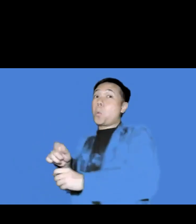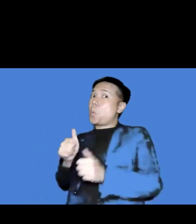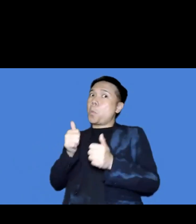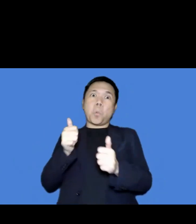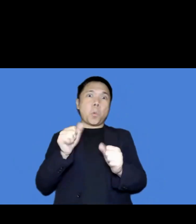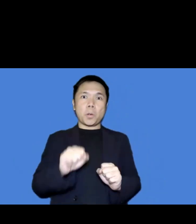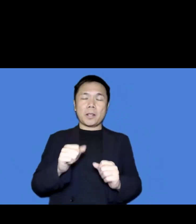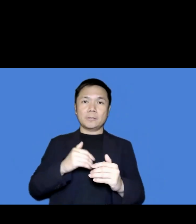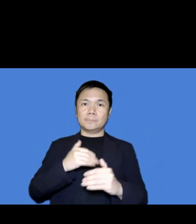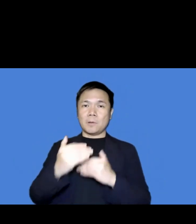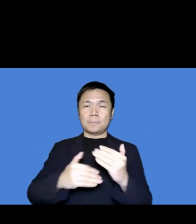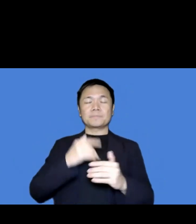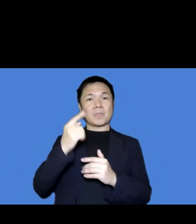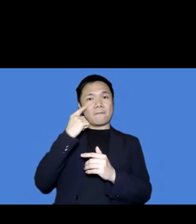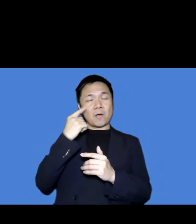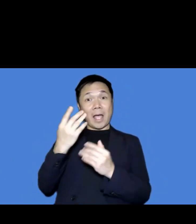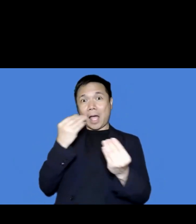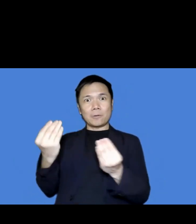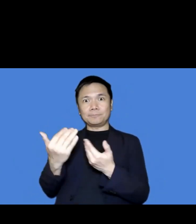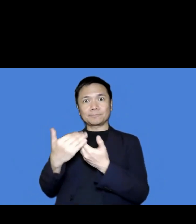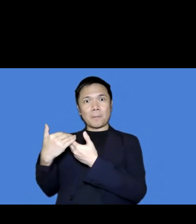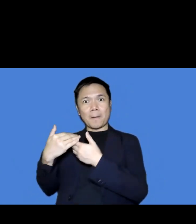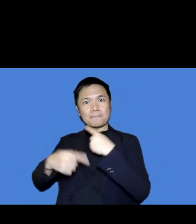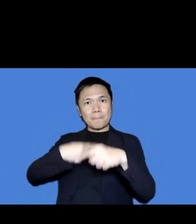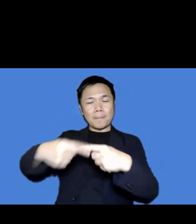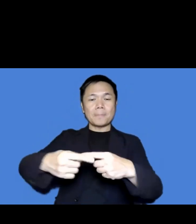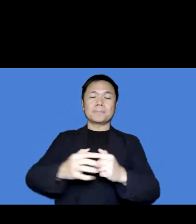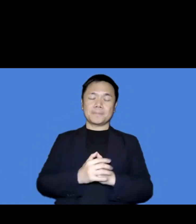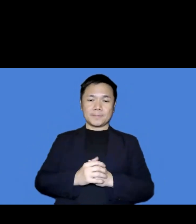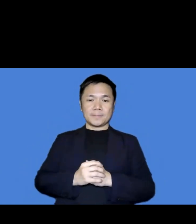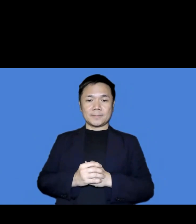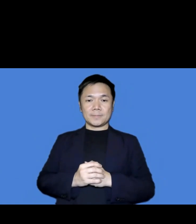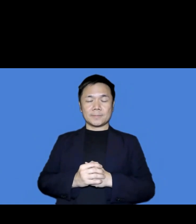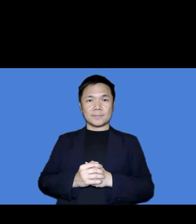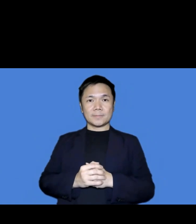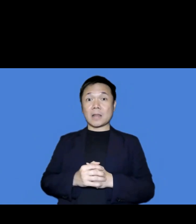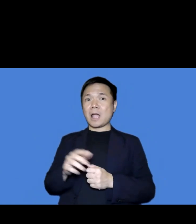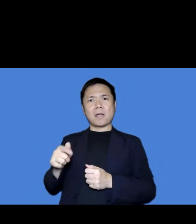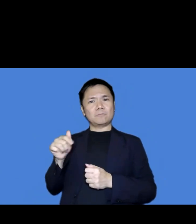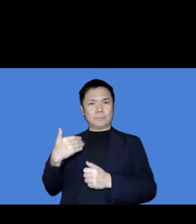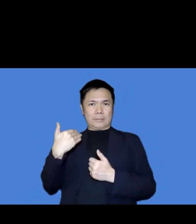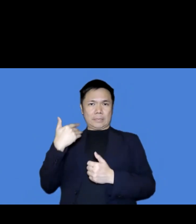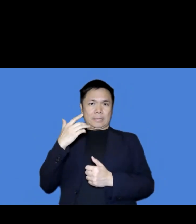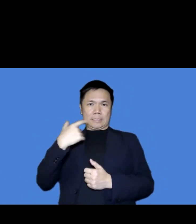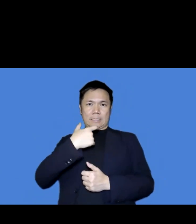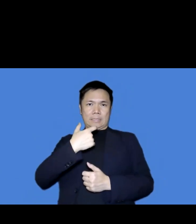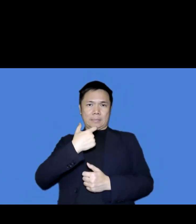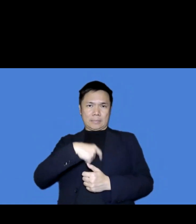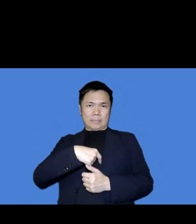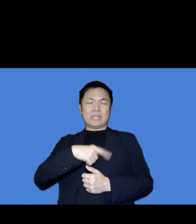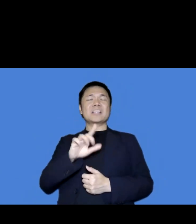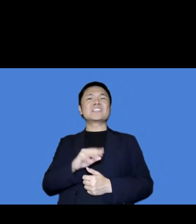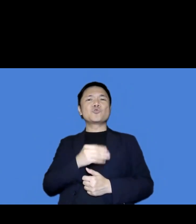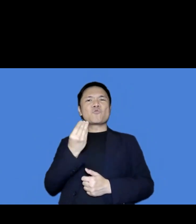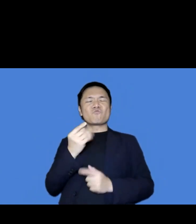and representation in decision-making process. Being a young person with disability in Pakistan remains